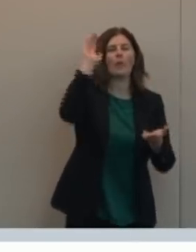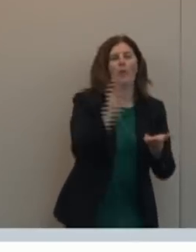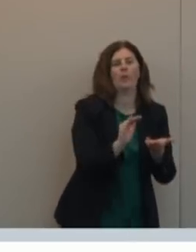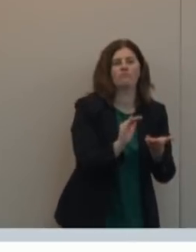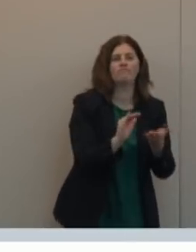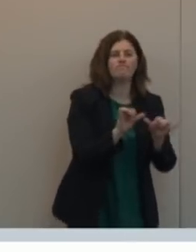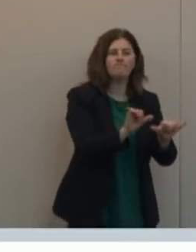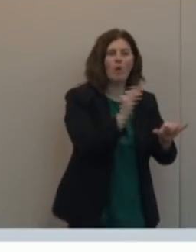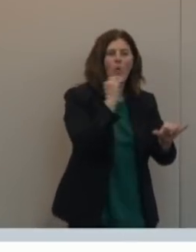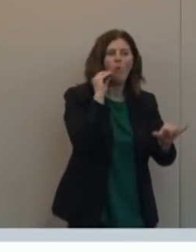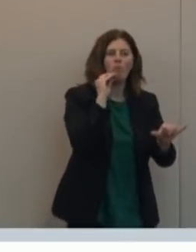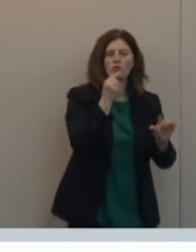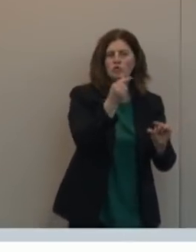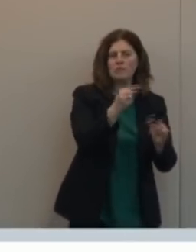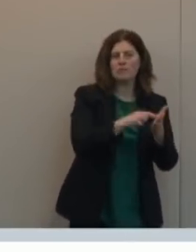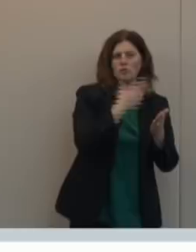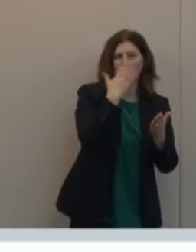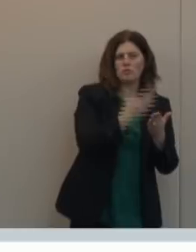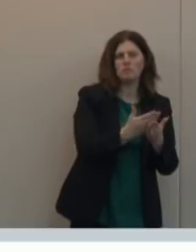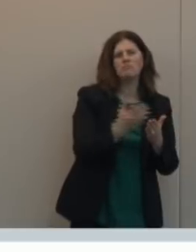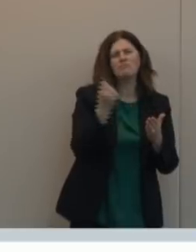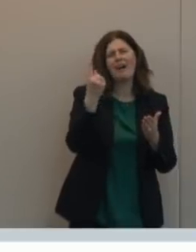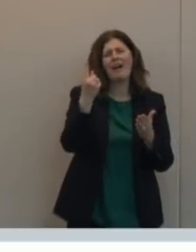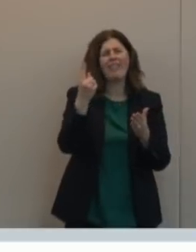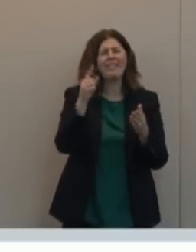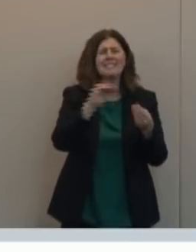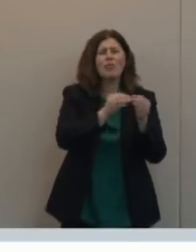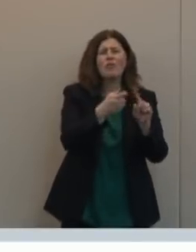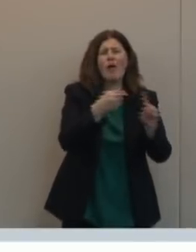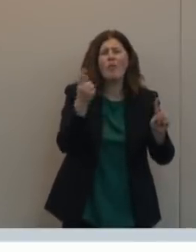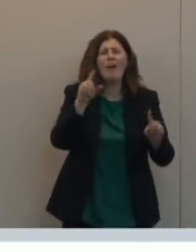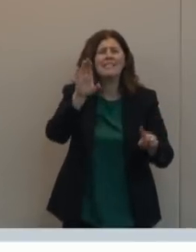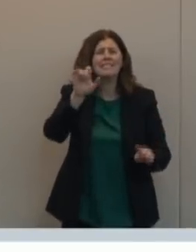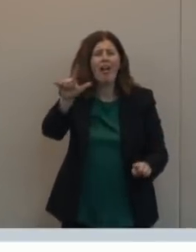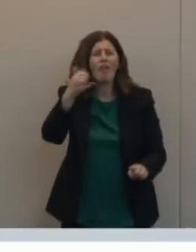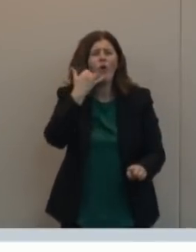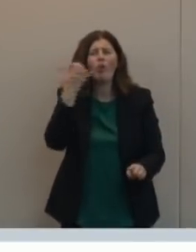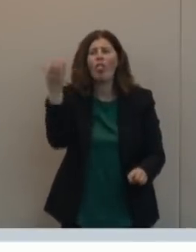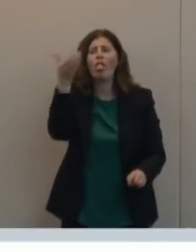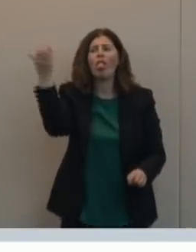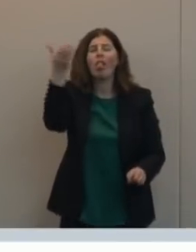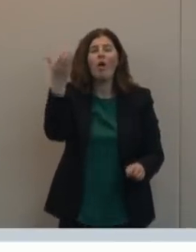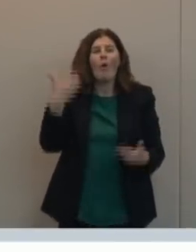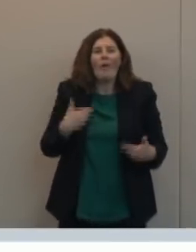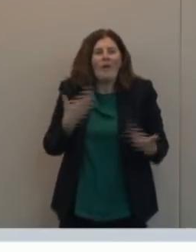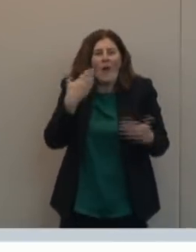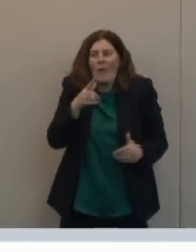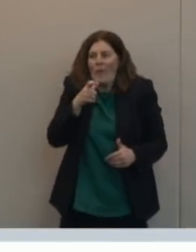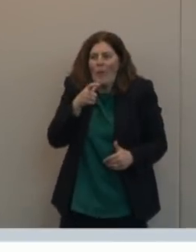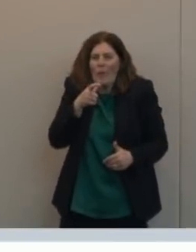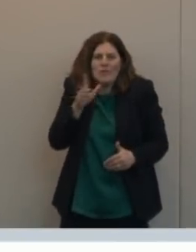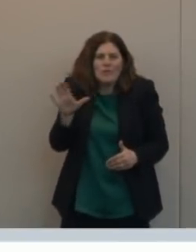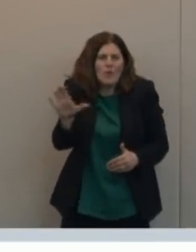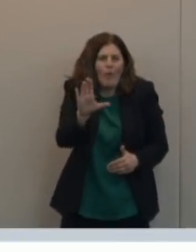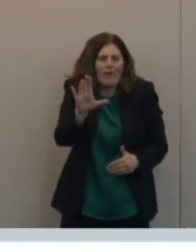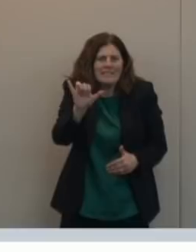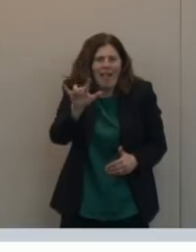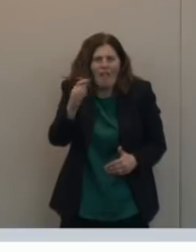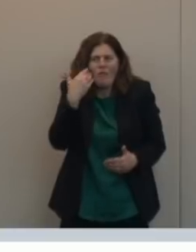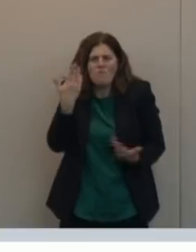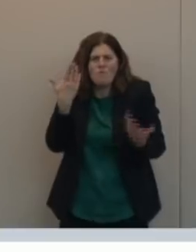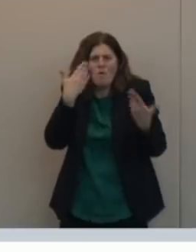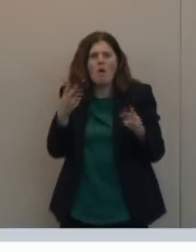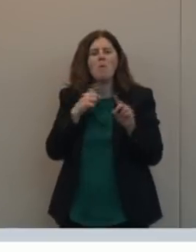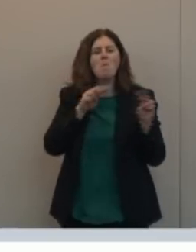is data that comes from millions of cell phones, and we don't know whose cell phone is whose, just to make that clear, but